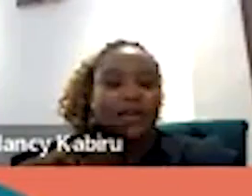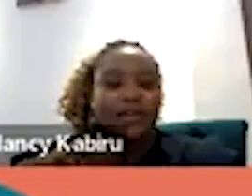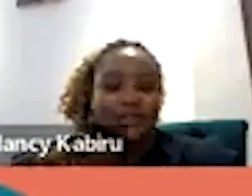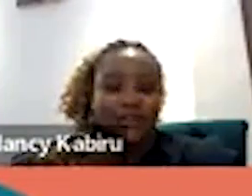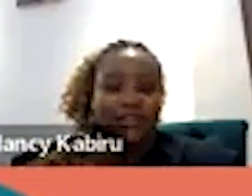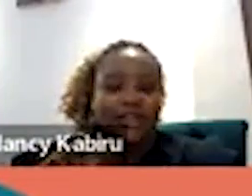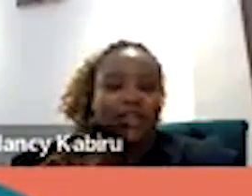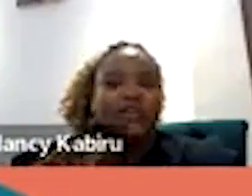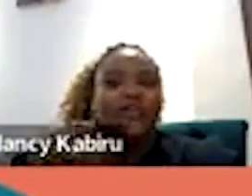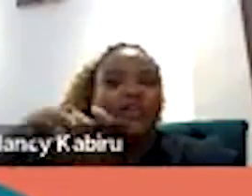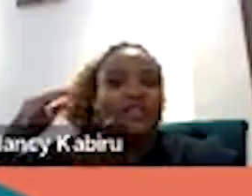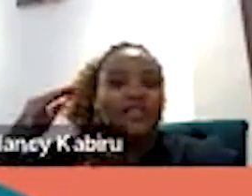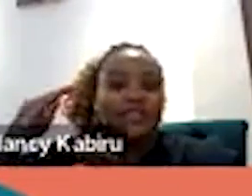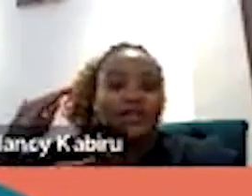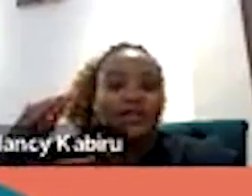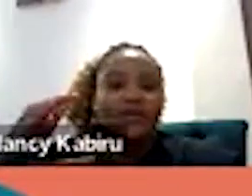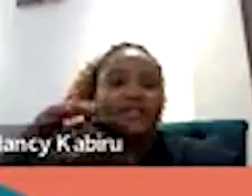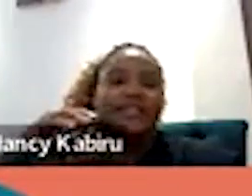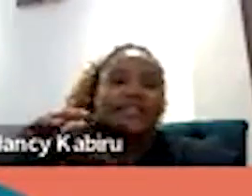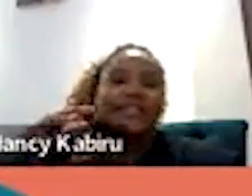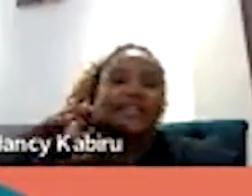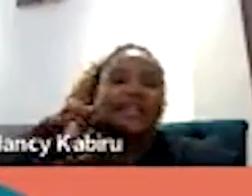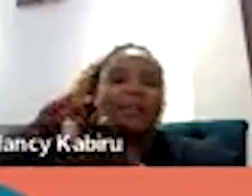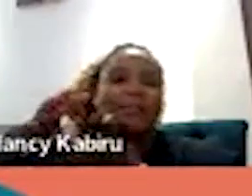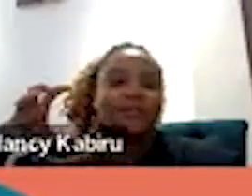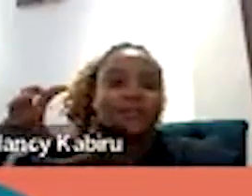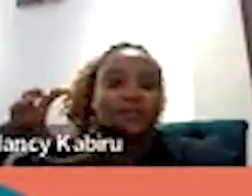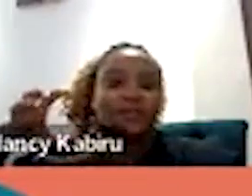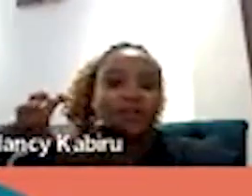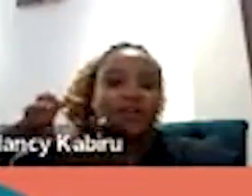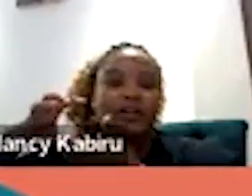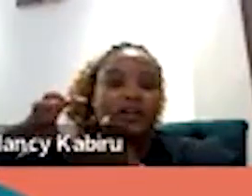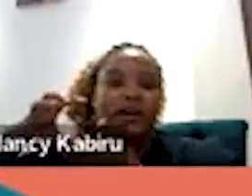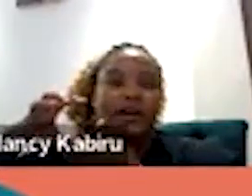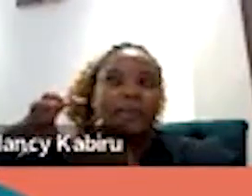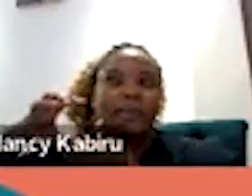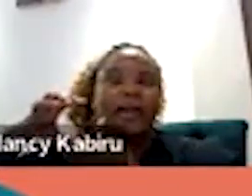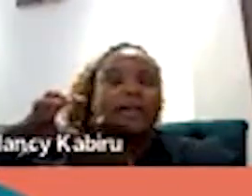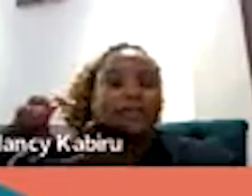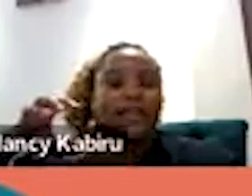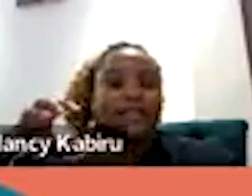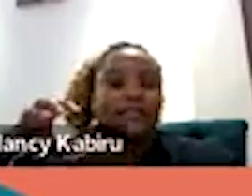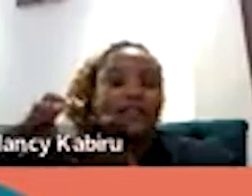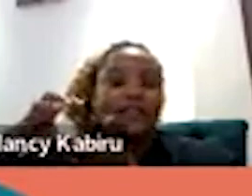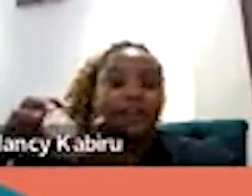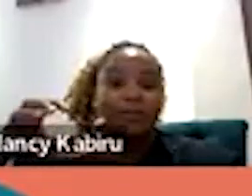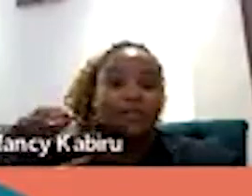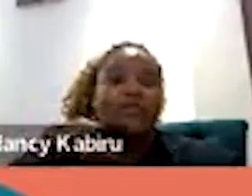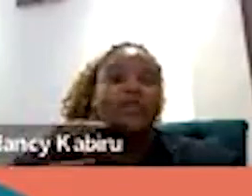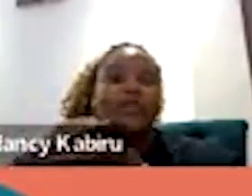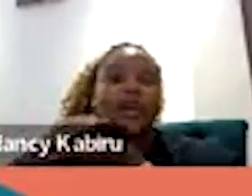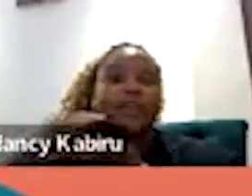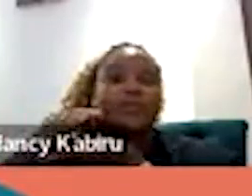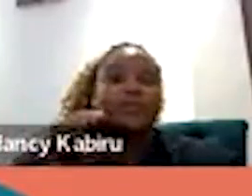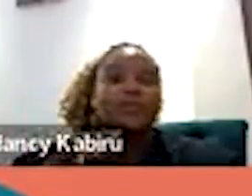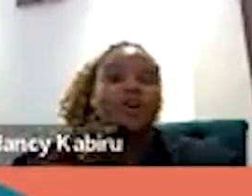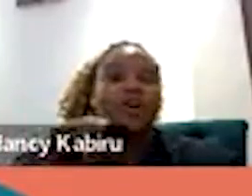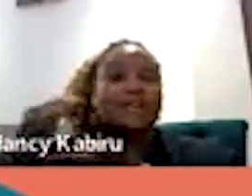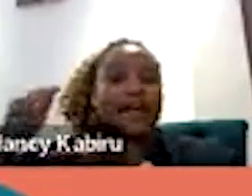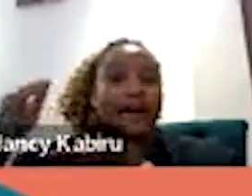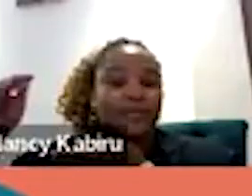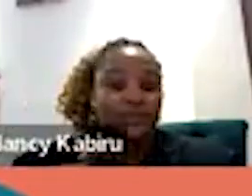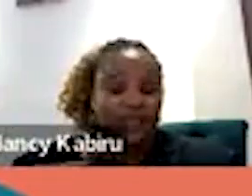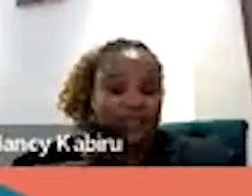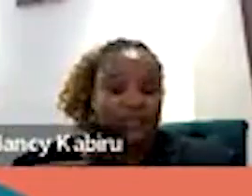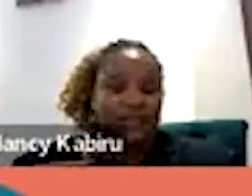to handle stress. So you continue sitting in an abusive or manipulative environment. So you're exposed